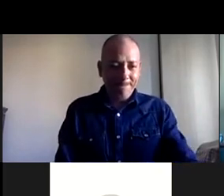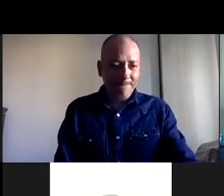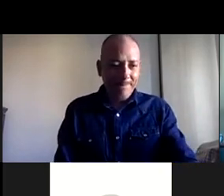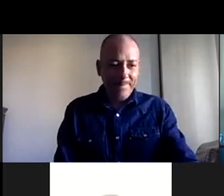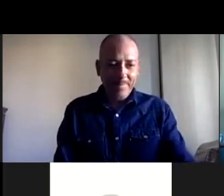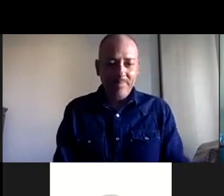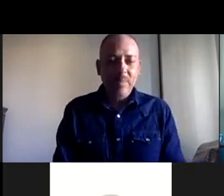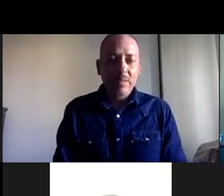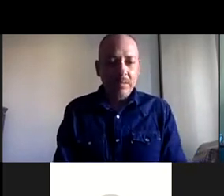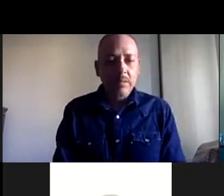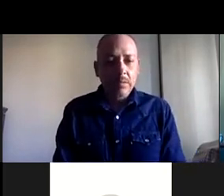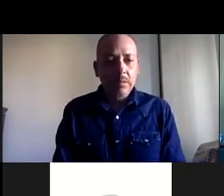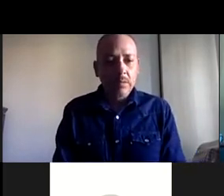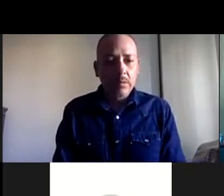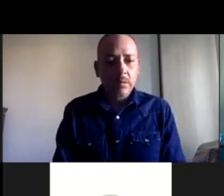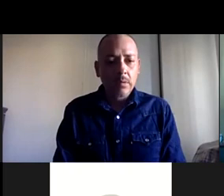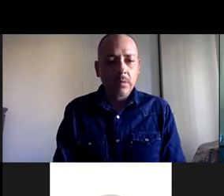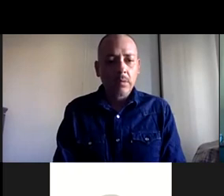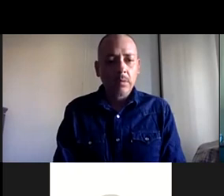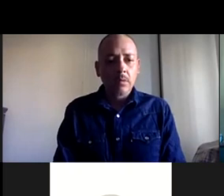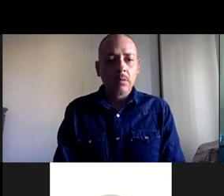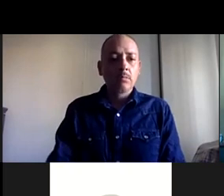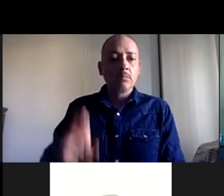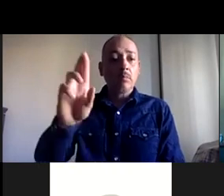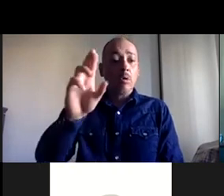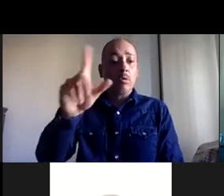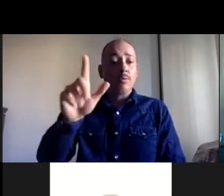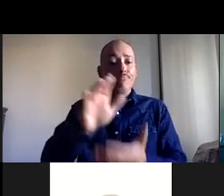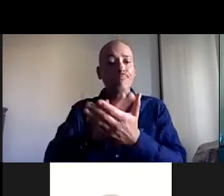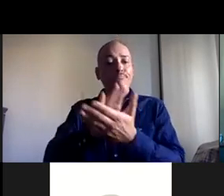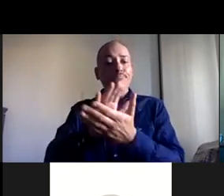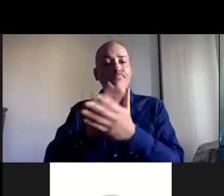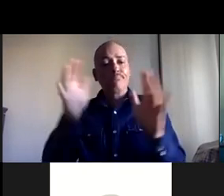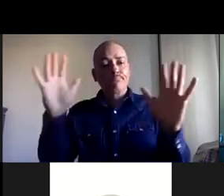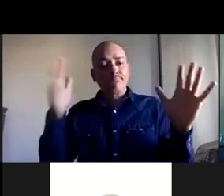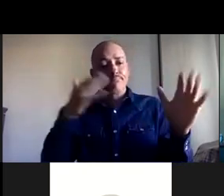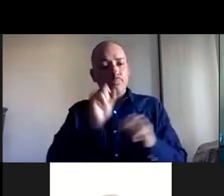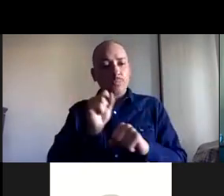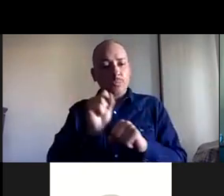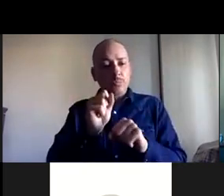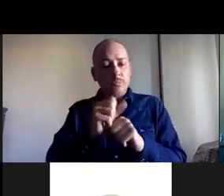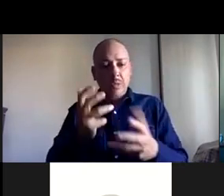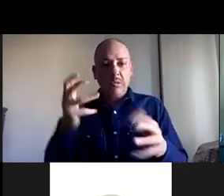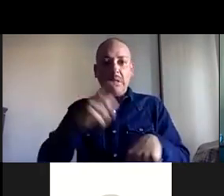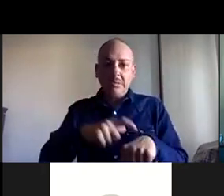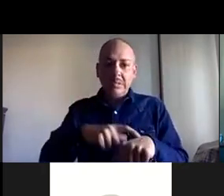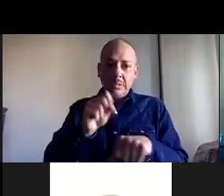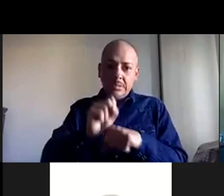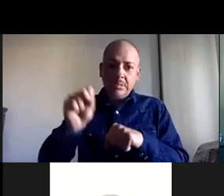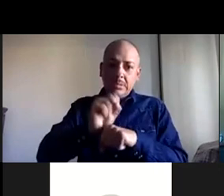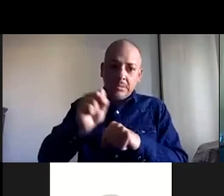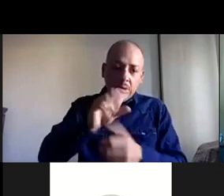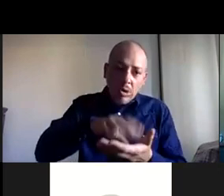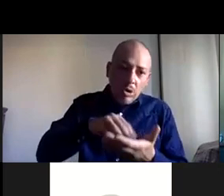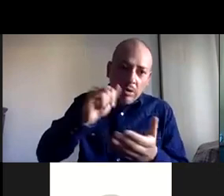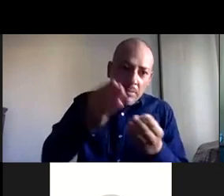So yeah, give it up for the RL committee. They did a great job. They spent a lot of time on learning this material